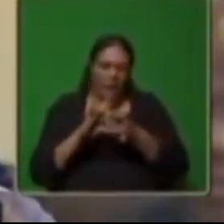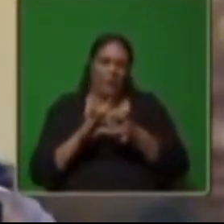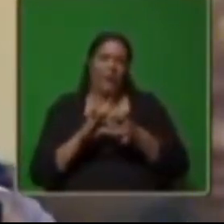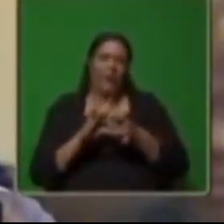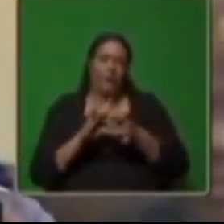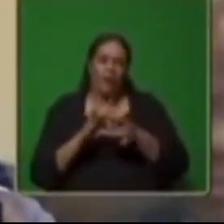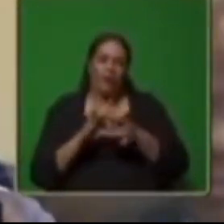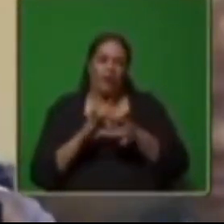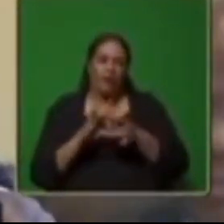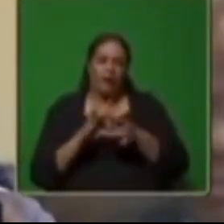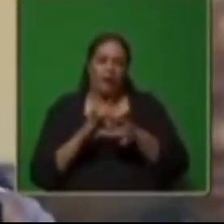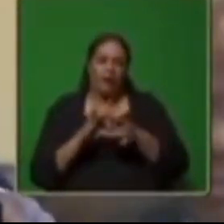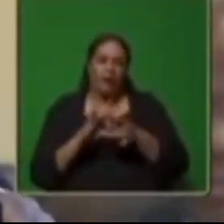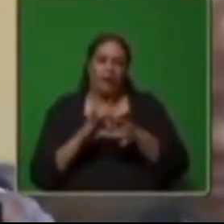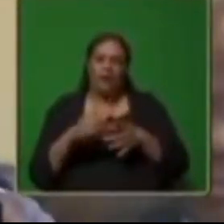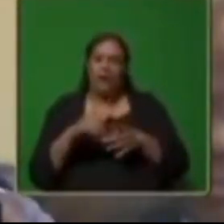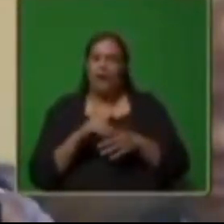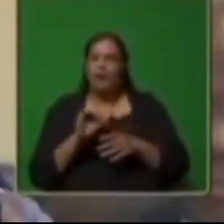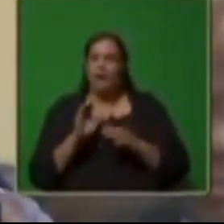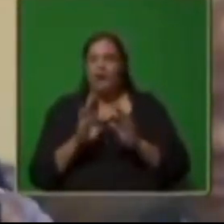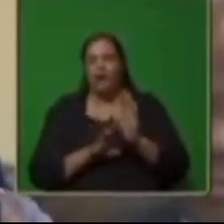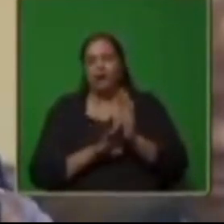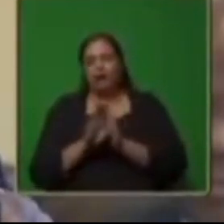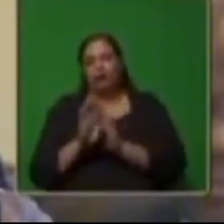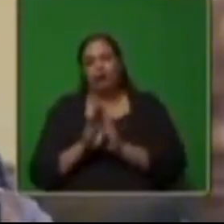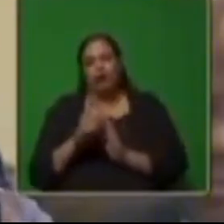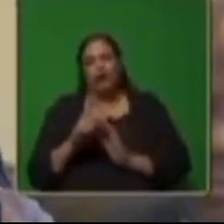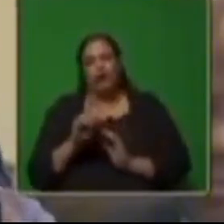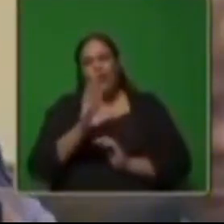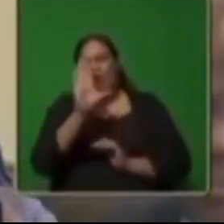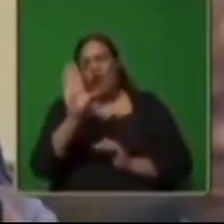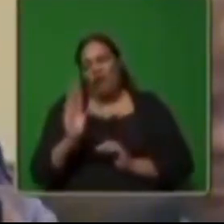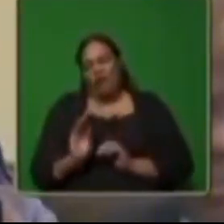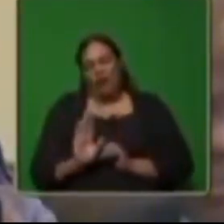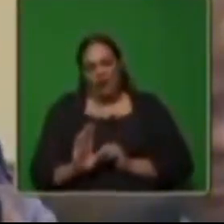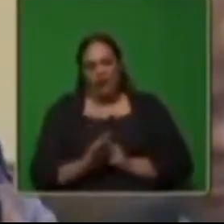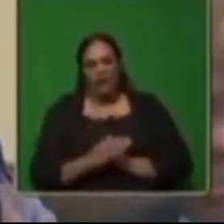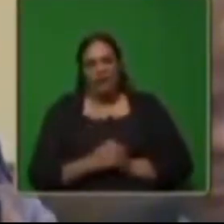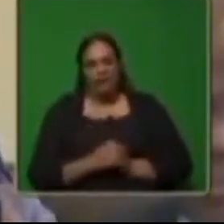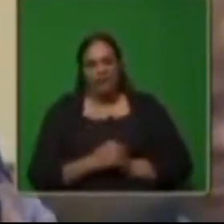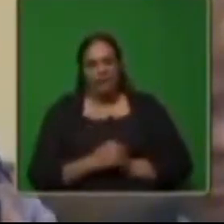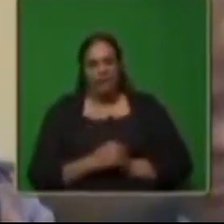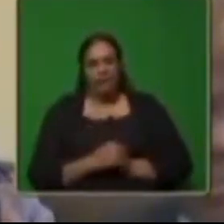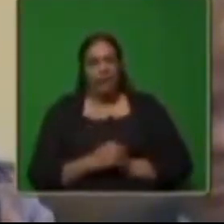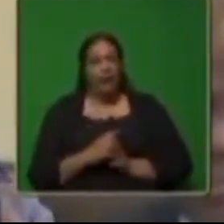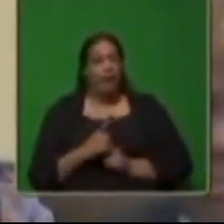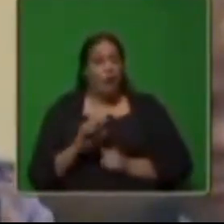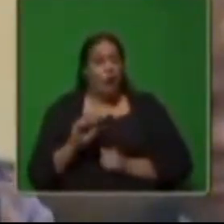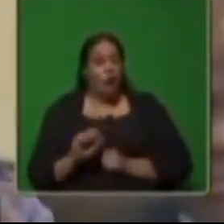bound to the prosperity of the African continent. For South Africa to